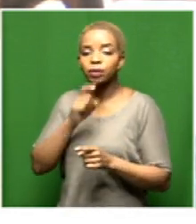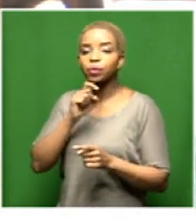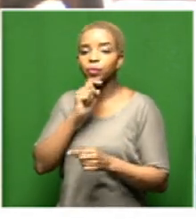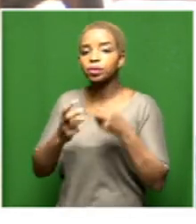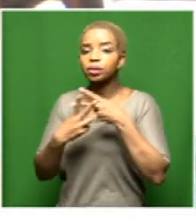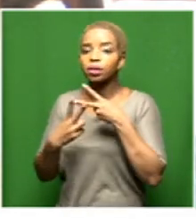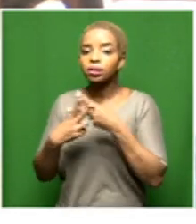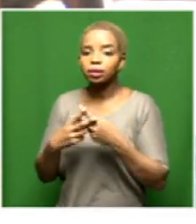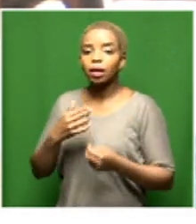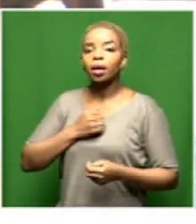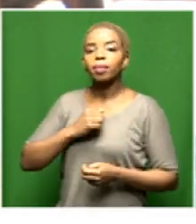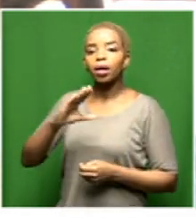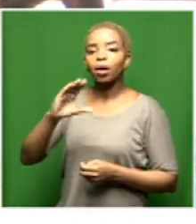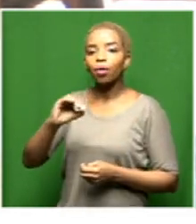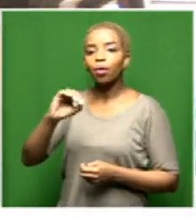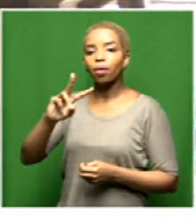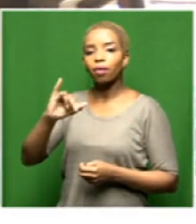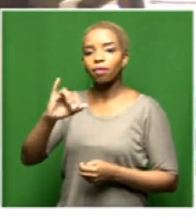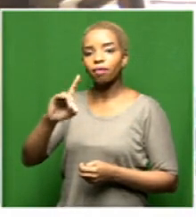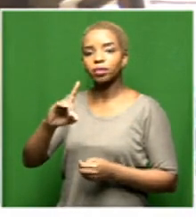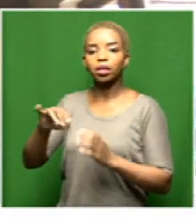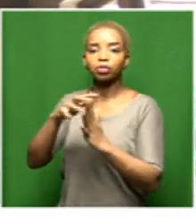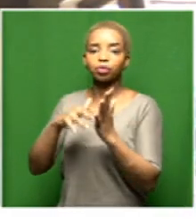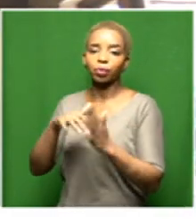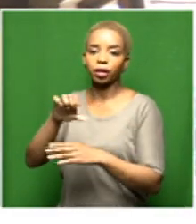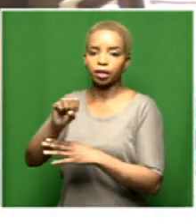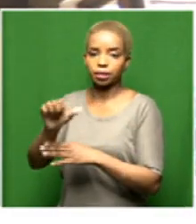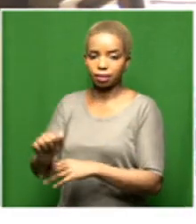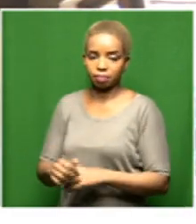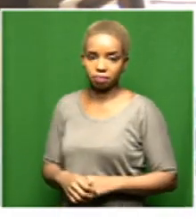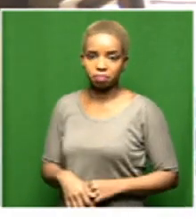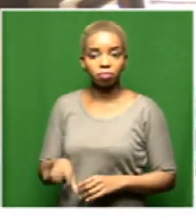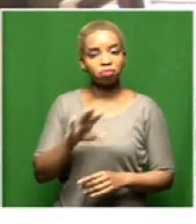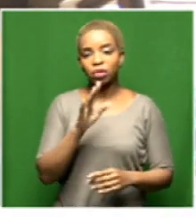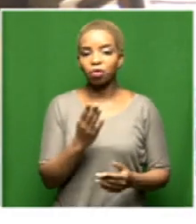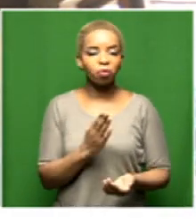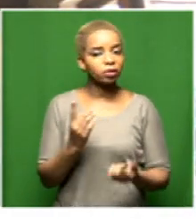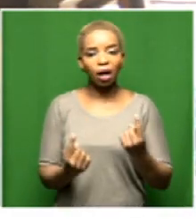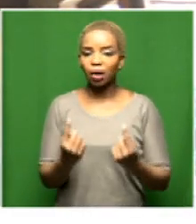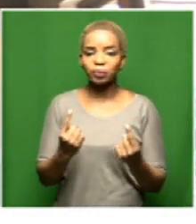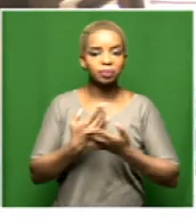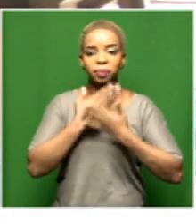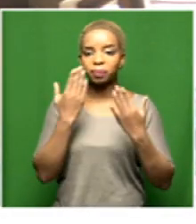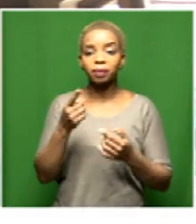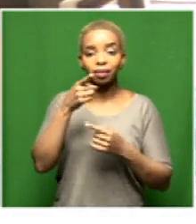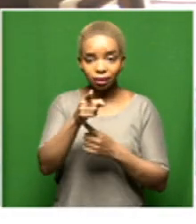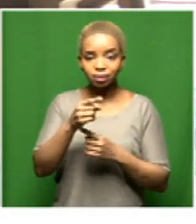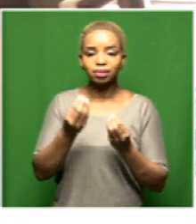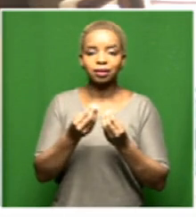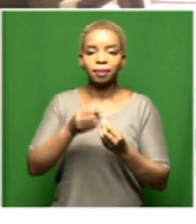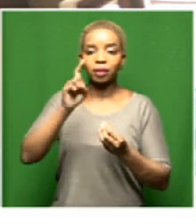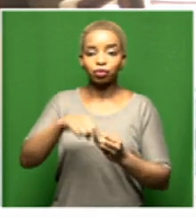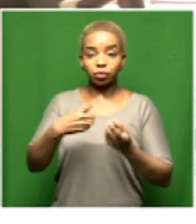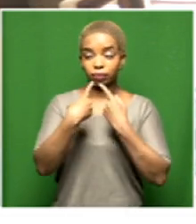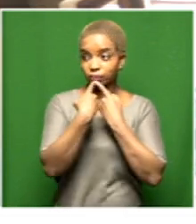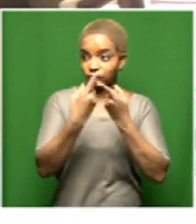hashtag MyCOVIDStorySA. All right, Dawn, no doubt this is history in the making, and it definitely needs to be told through the South